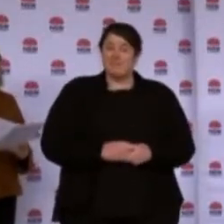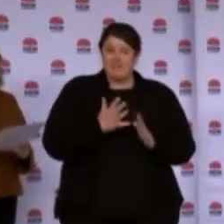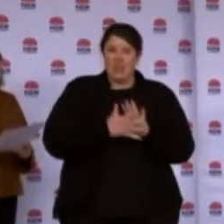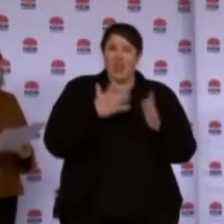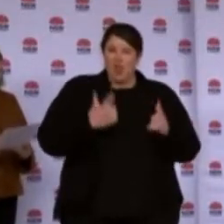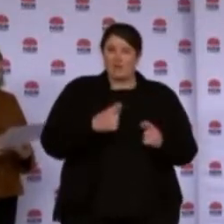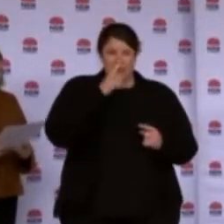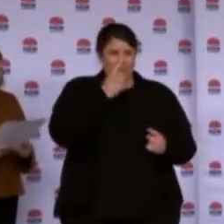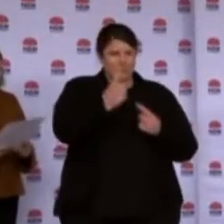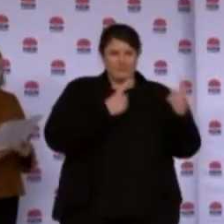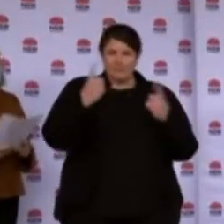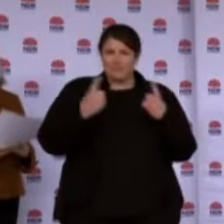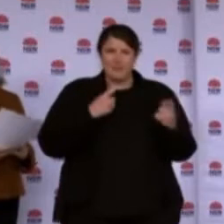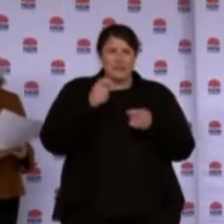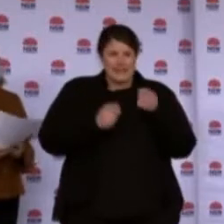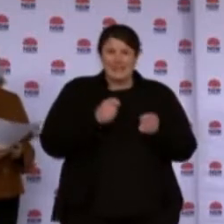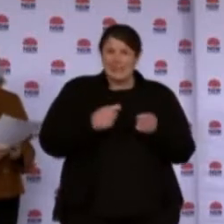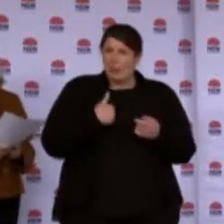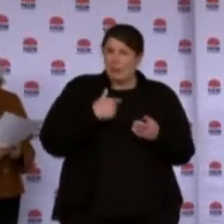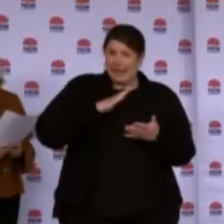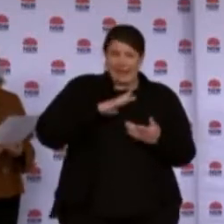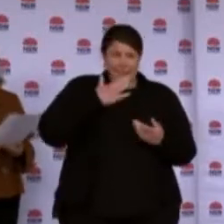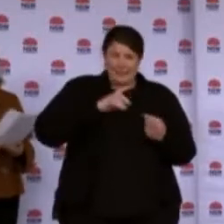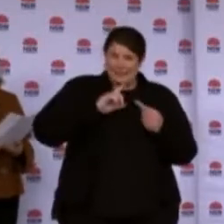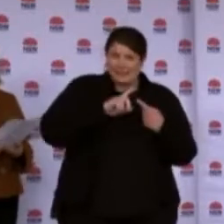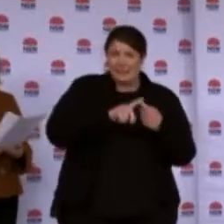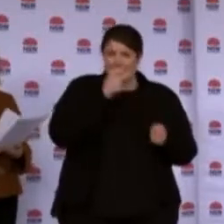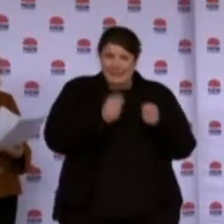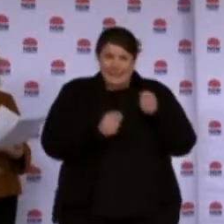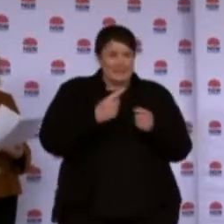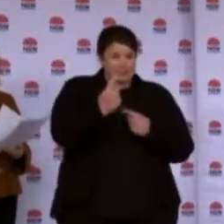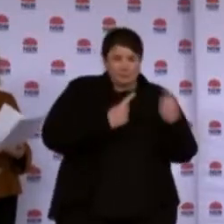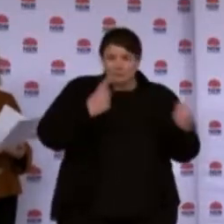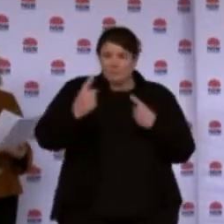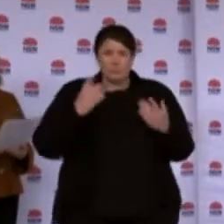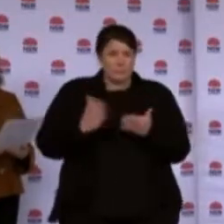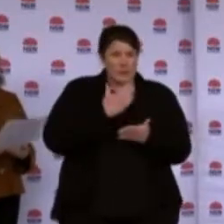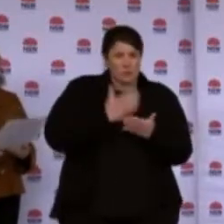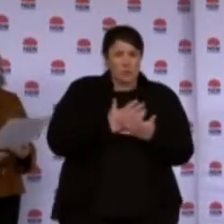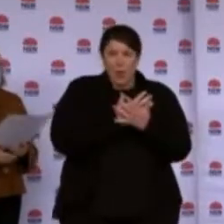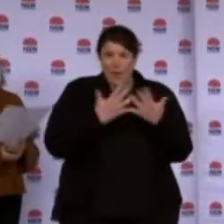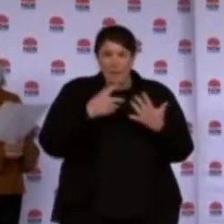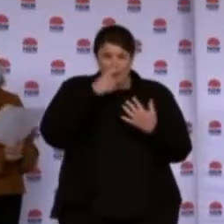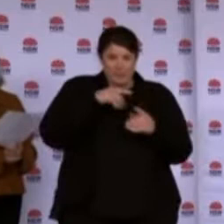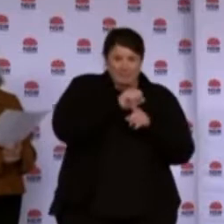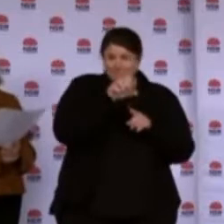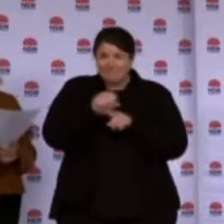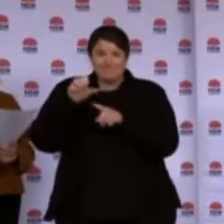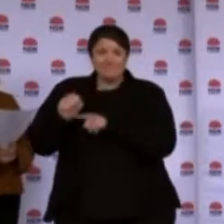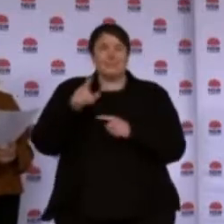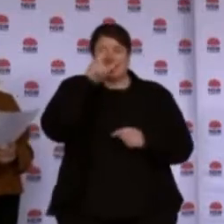high in terms of the rates of testing. We desperately need that to continue to make sure we're capturing all the cases of community transmission out